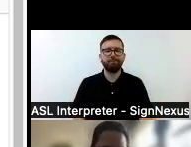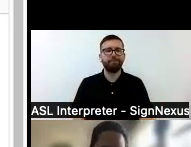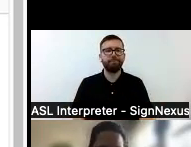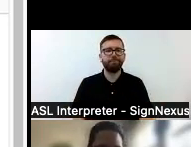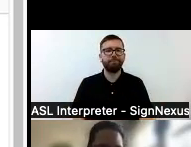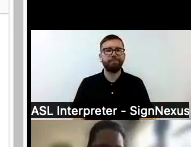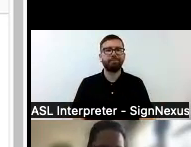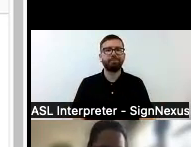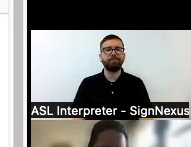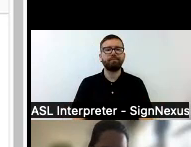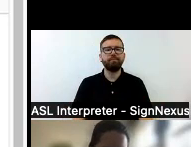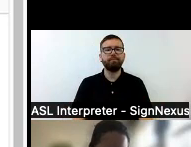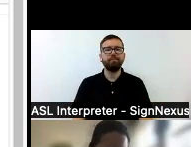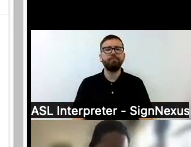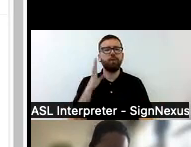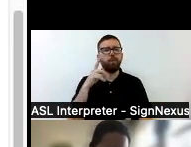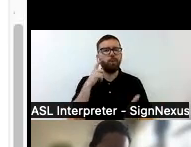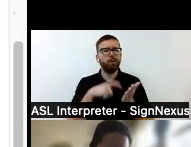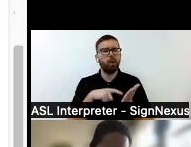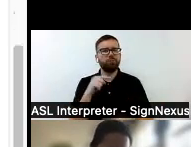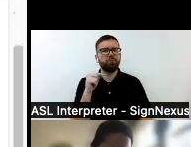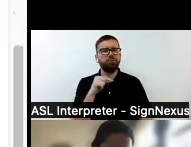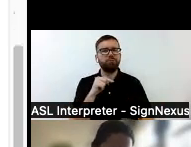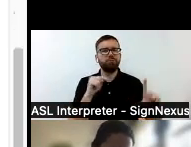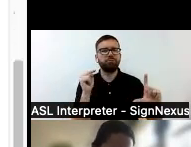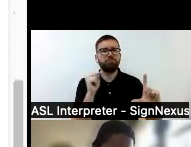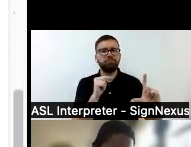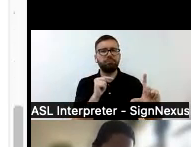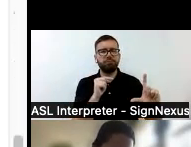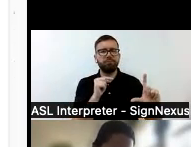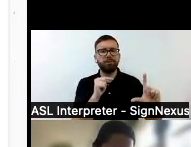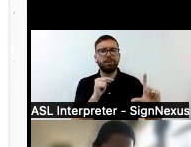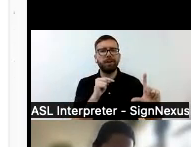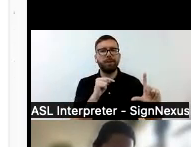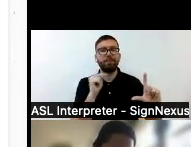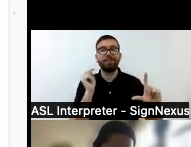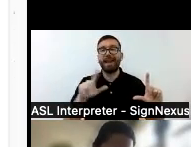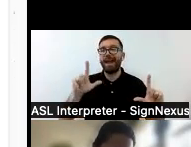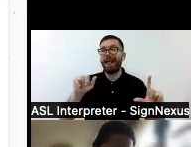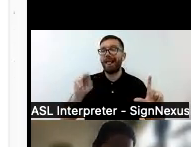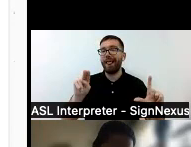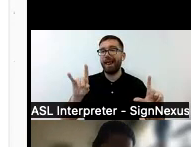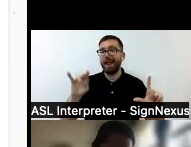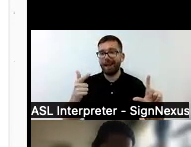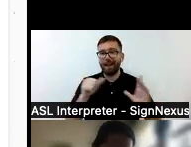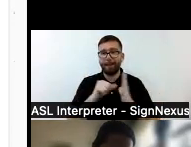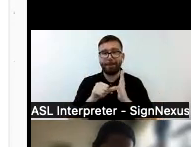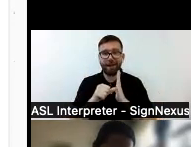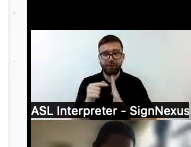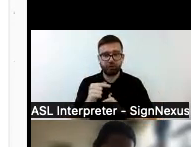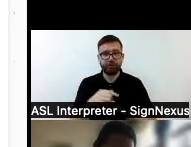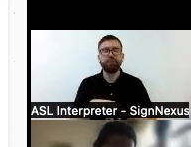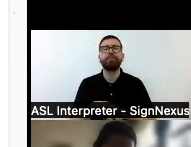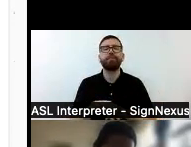So you will notice here that this is the landing page, and you will be asked to